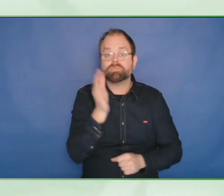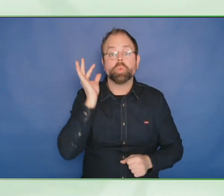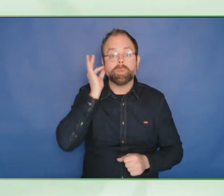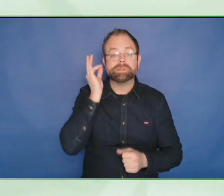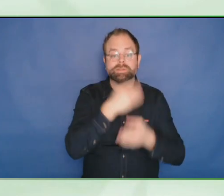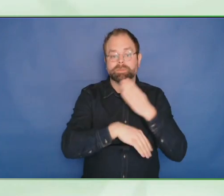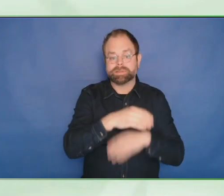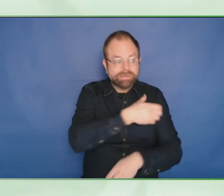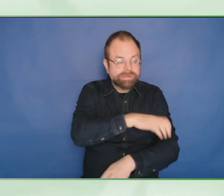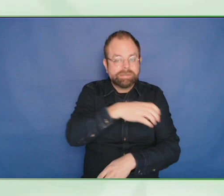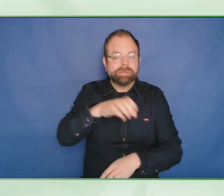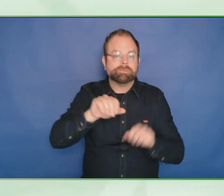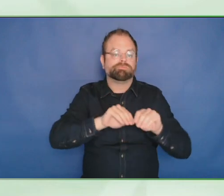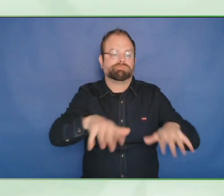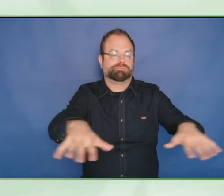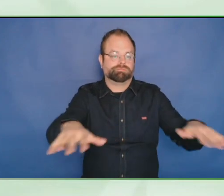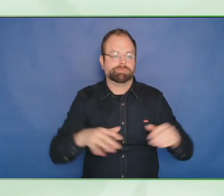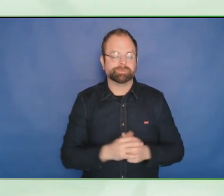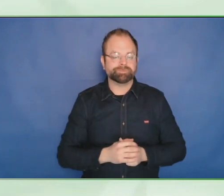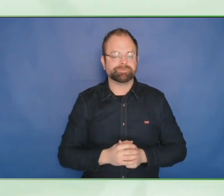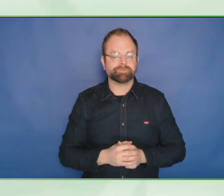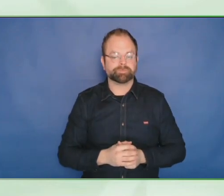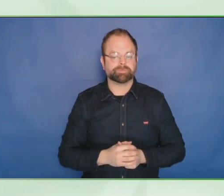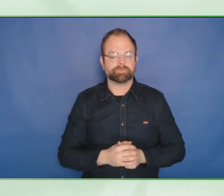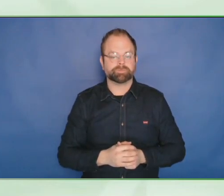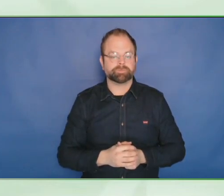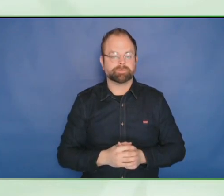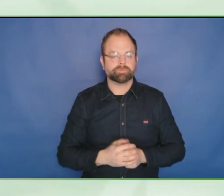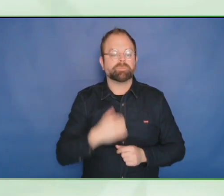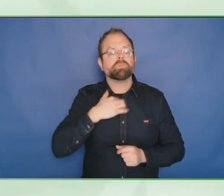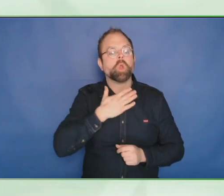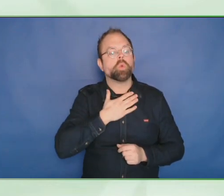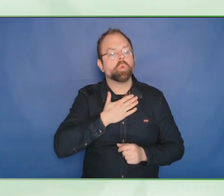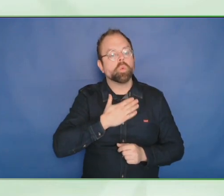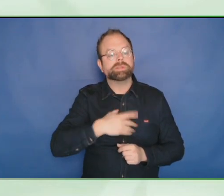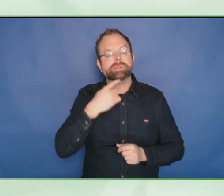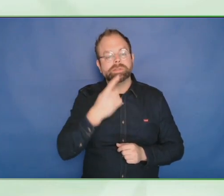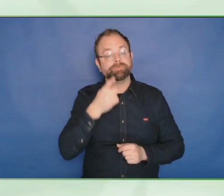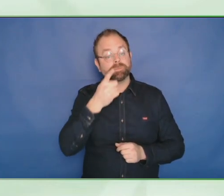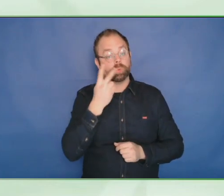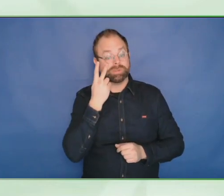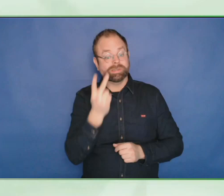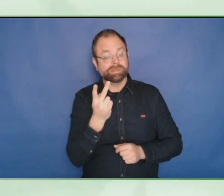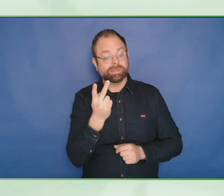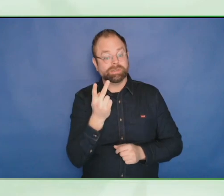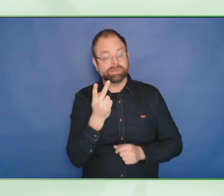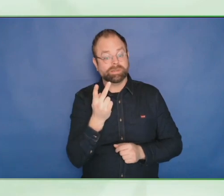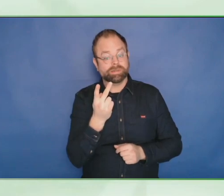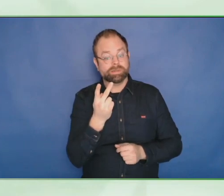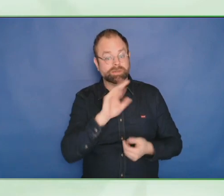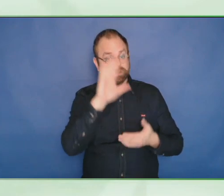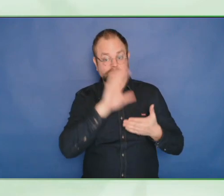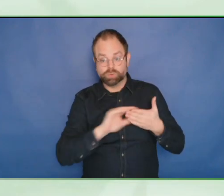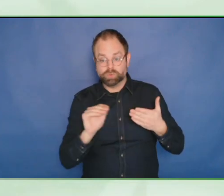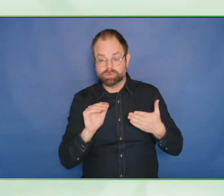I just want to say that when you see your results, you know, when you see your results, the feeling that